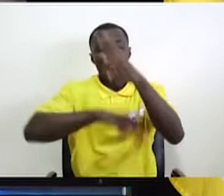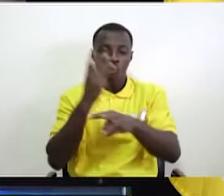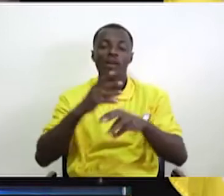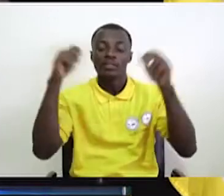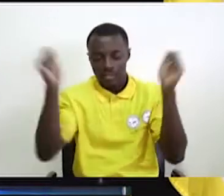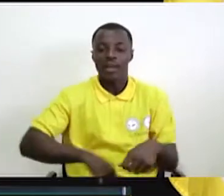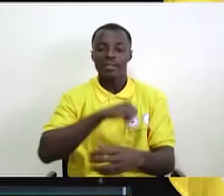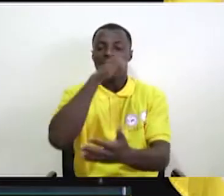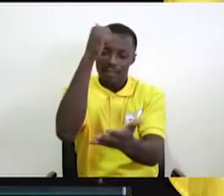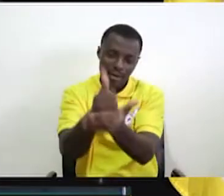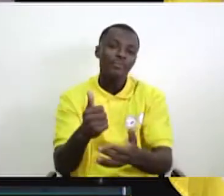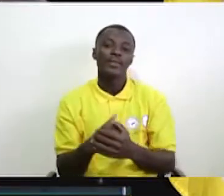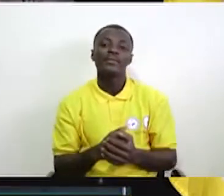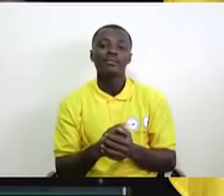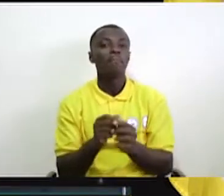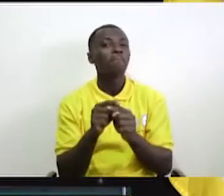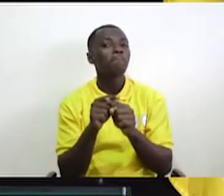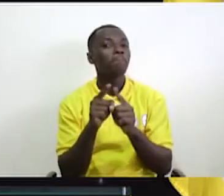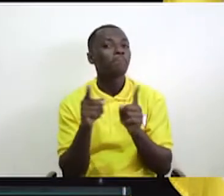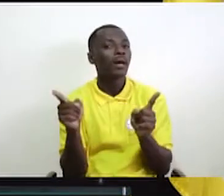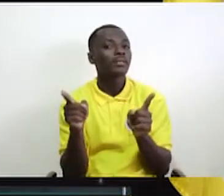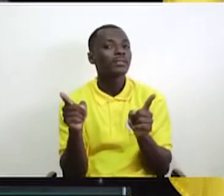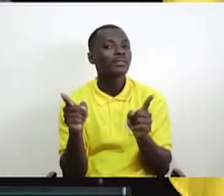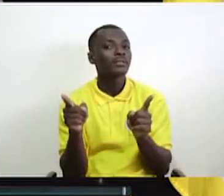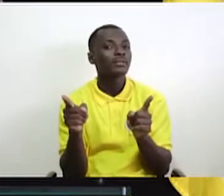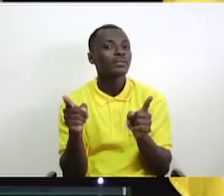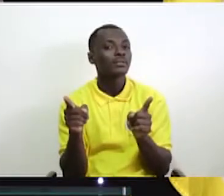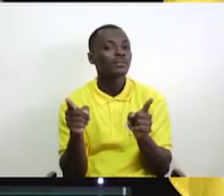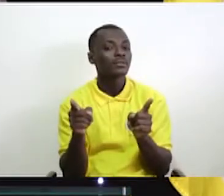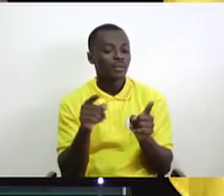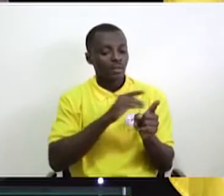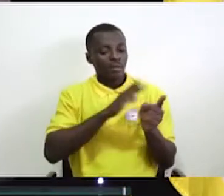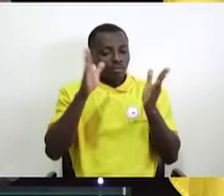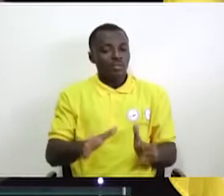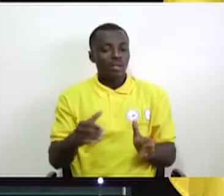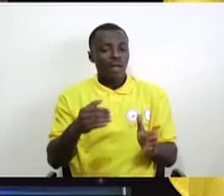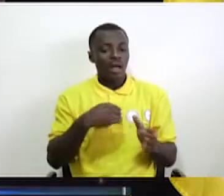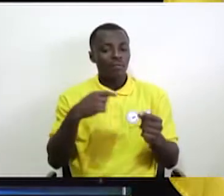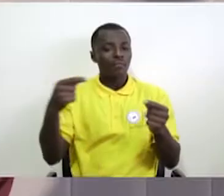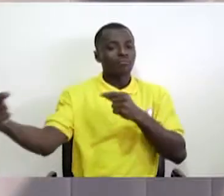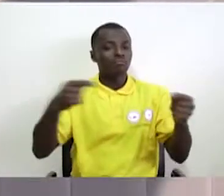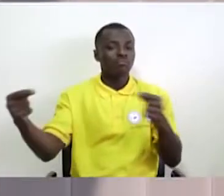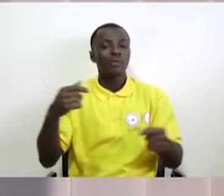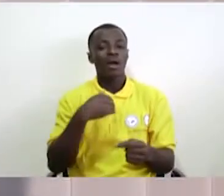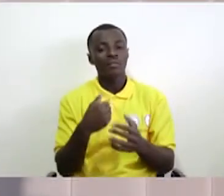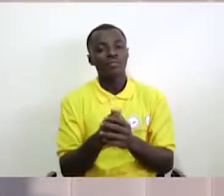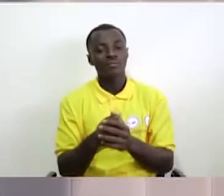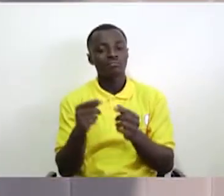You see, but the opposition that the Christian has is in himself.